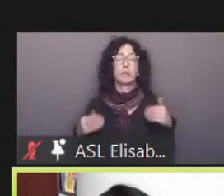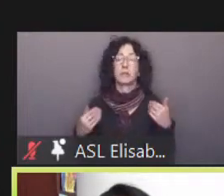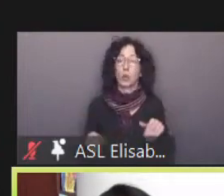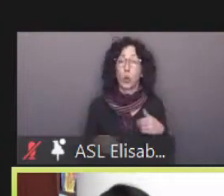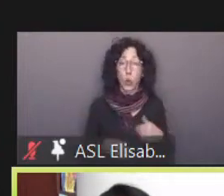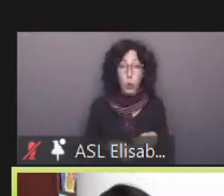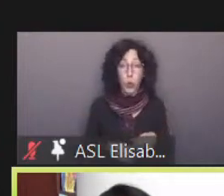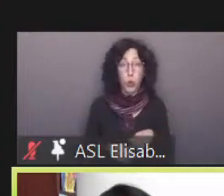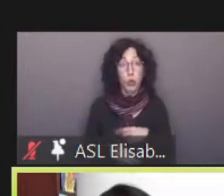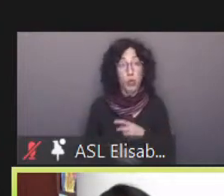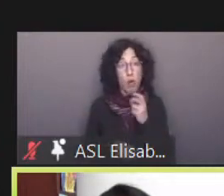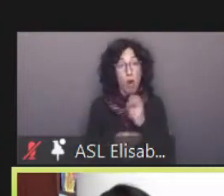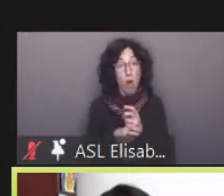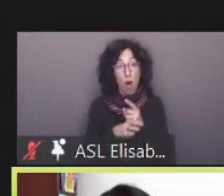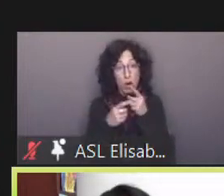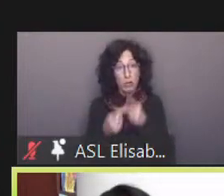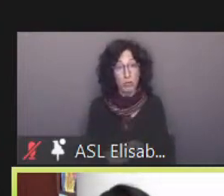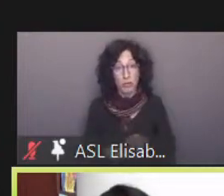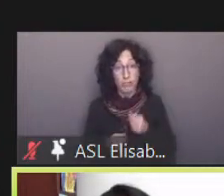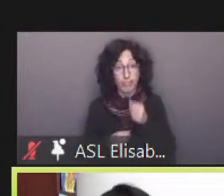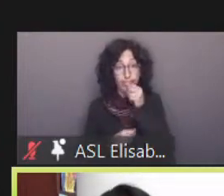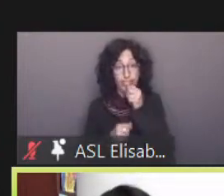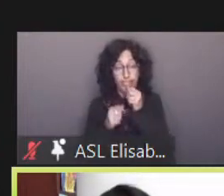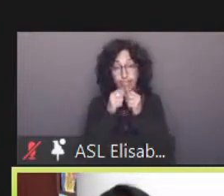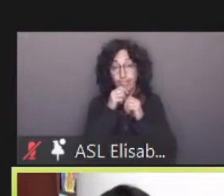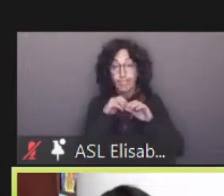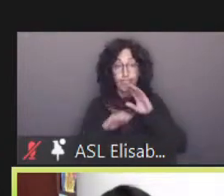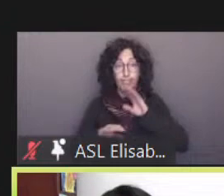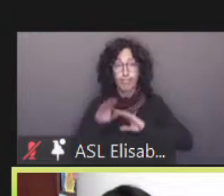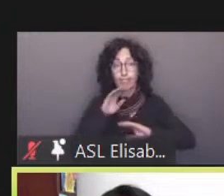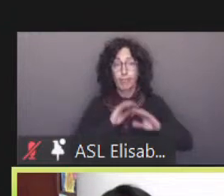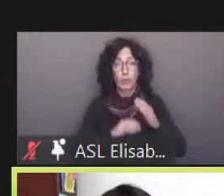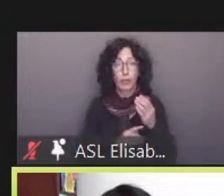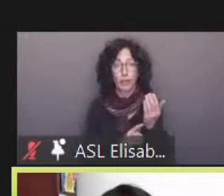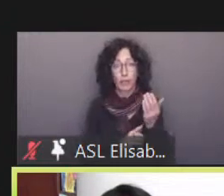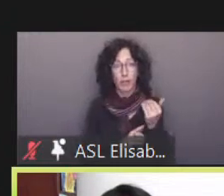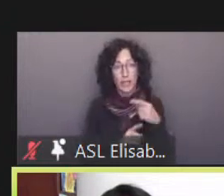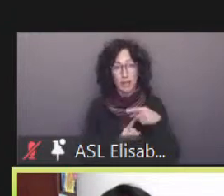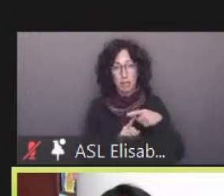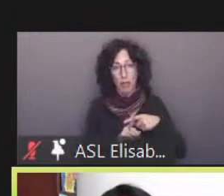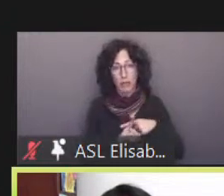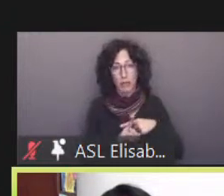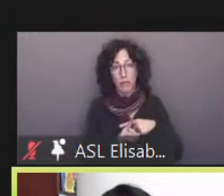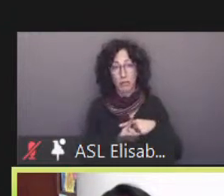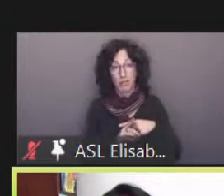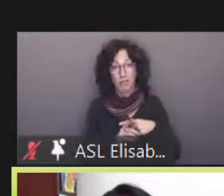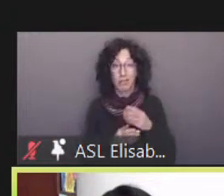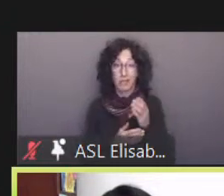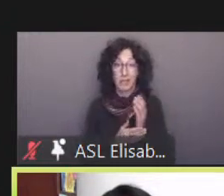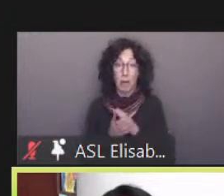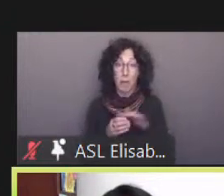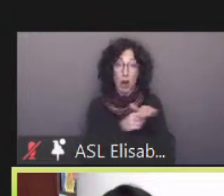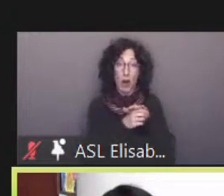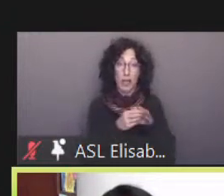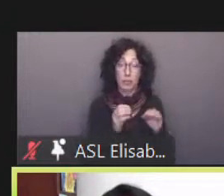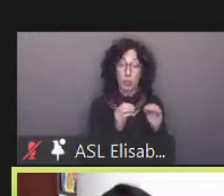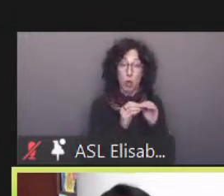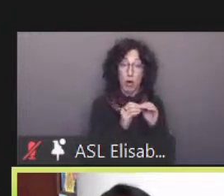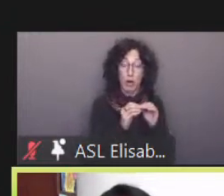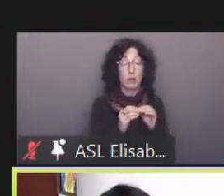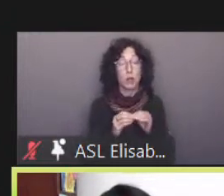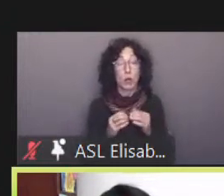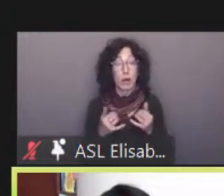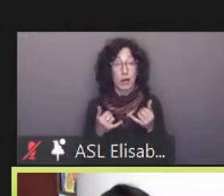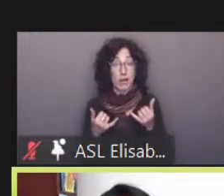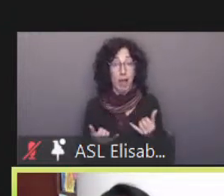ordeal with COVID-19 for the past 15 months or more in some cases. Where we are now in